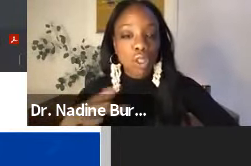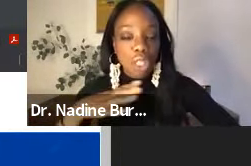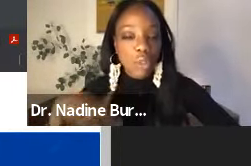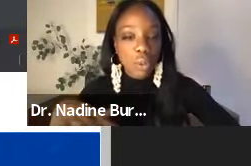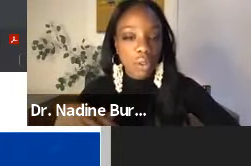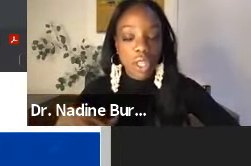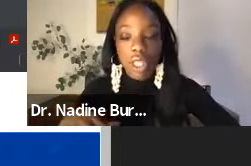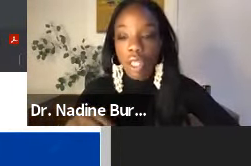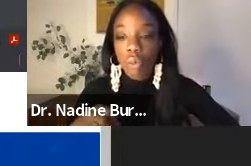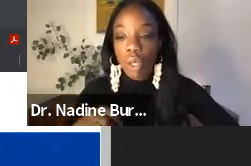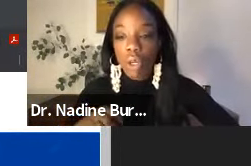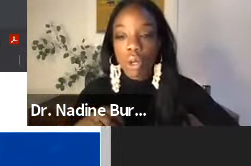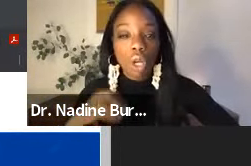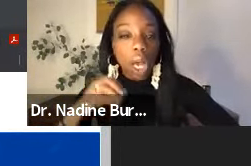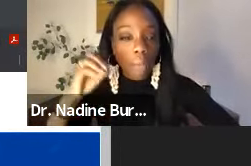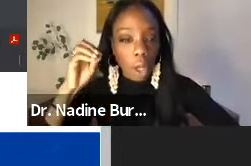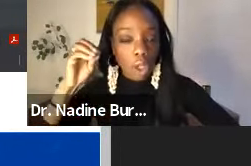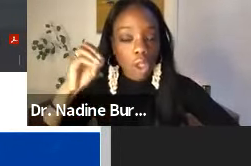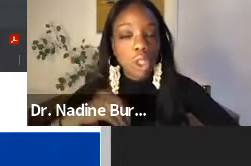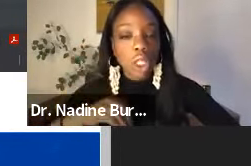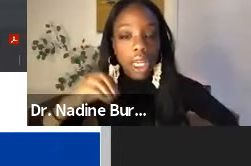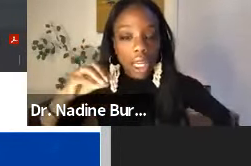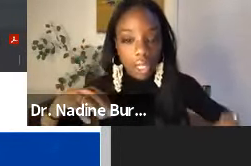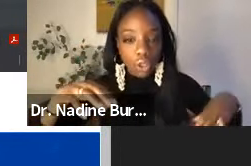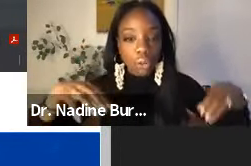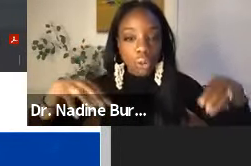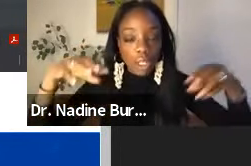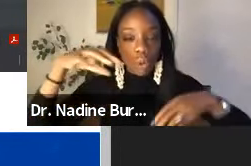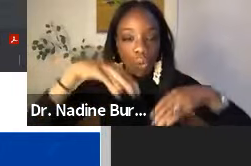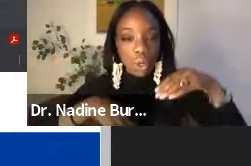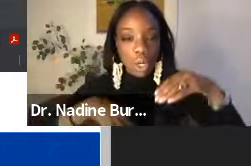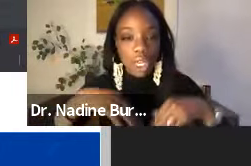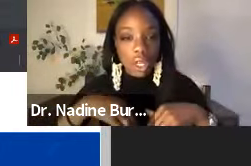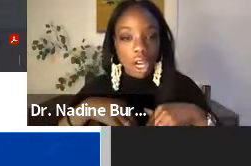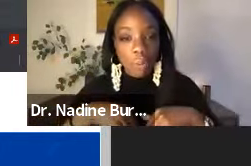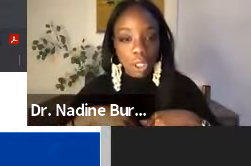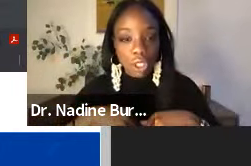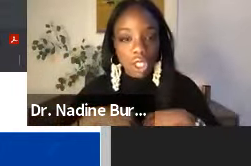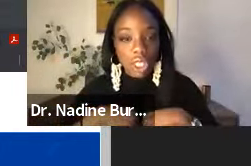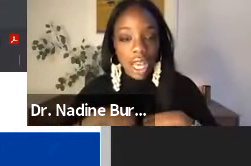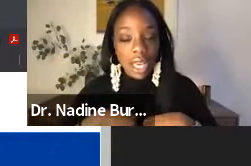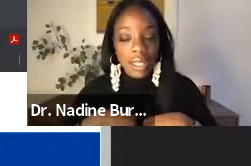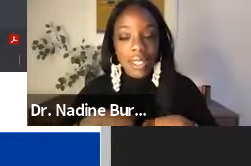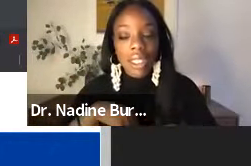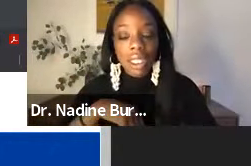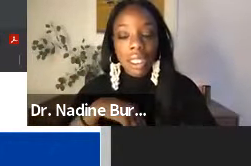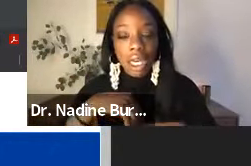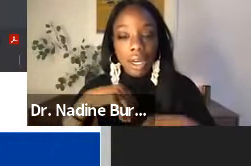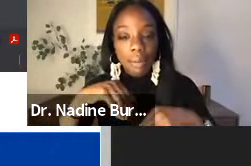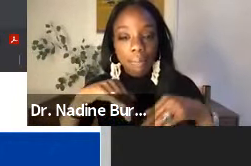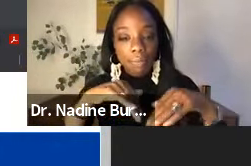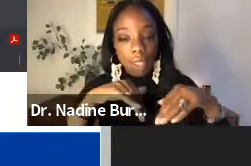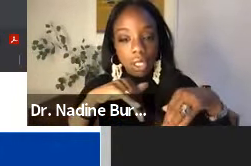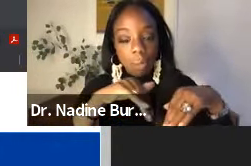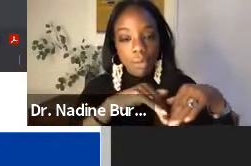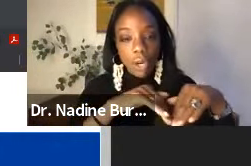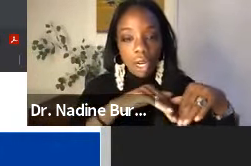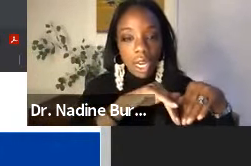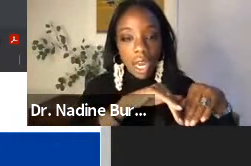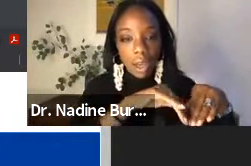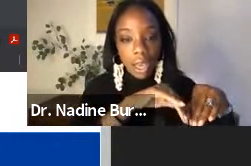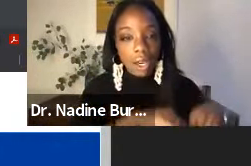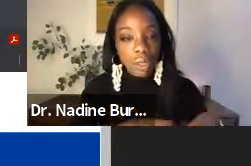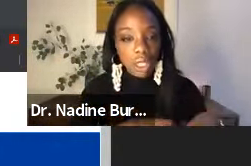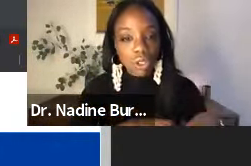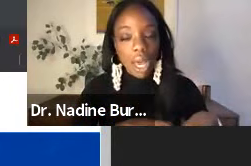So that's one of the things that we're looking into as we're working to operationalize some of